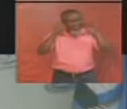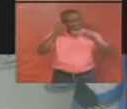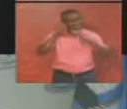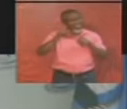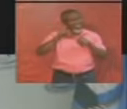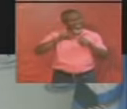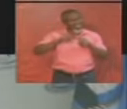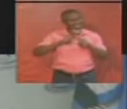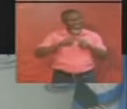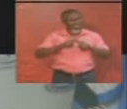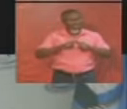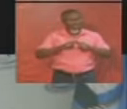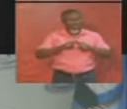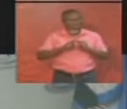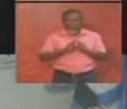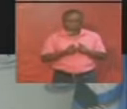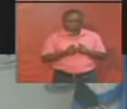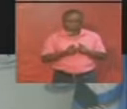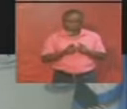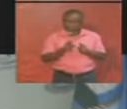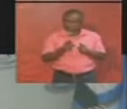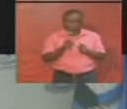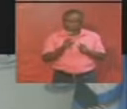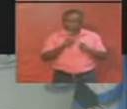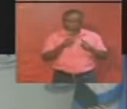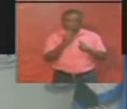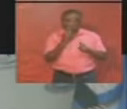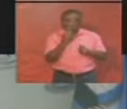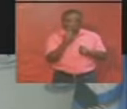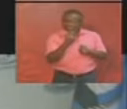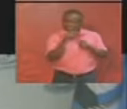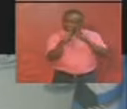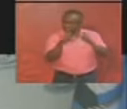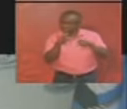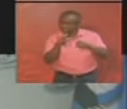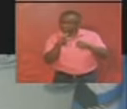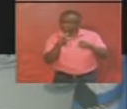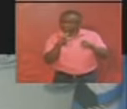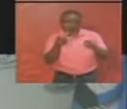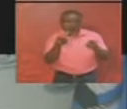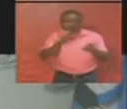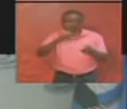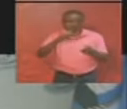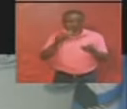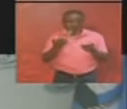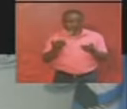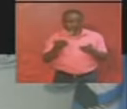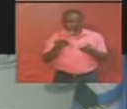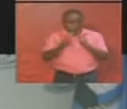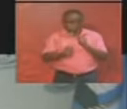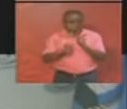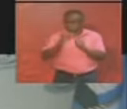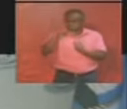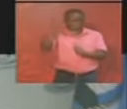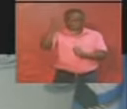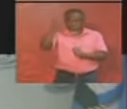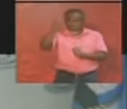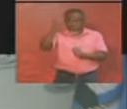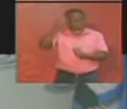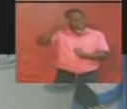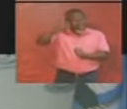outbreak. And what we highlight to persons is a couple things. Trinidad and Tobago, separate